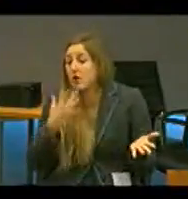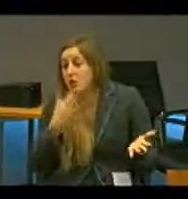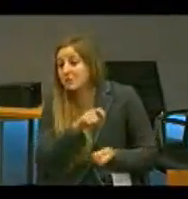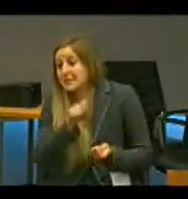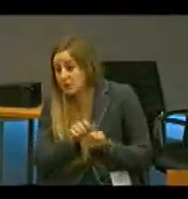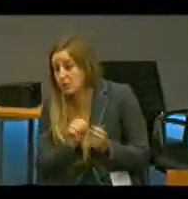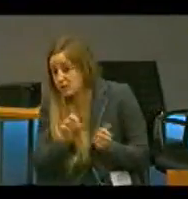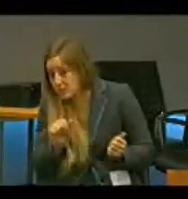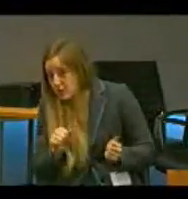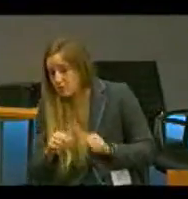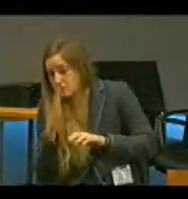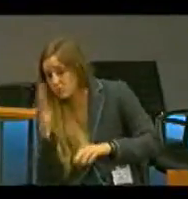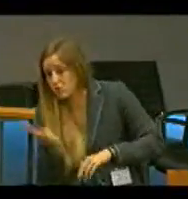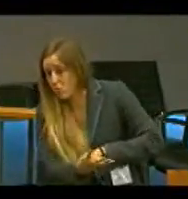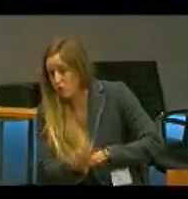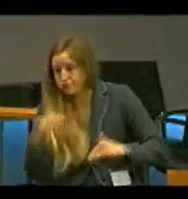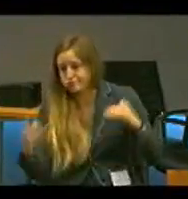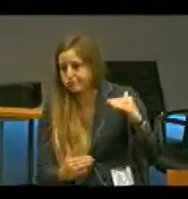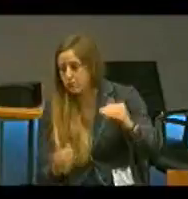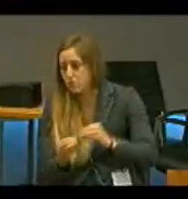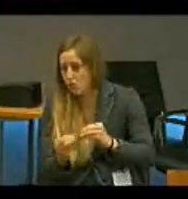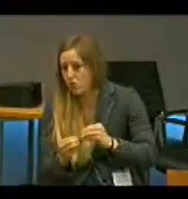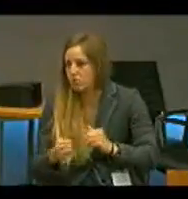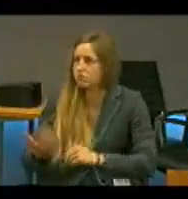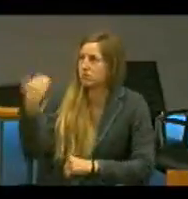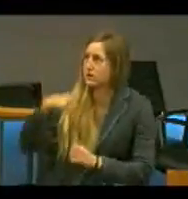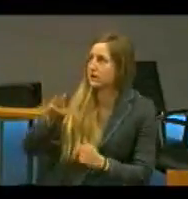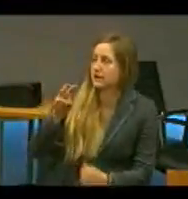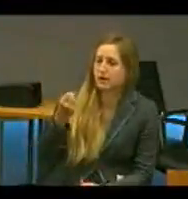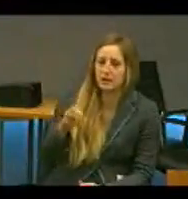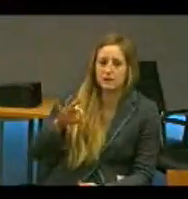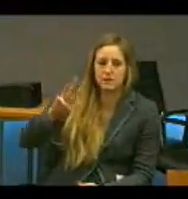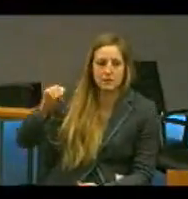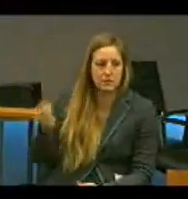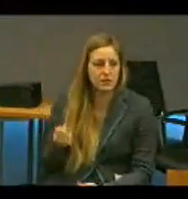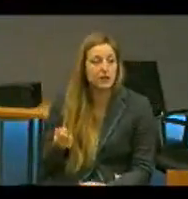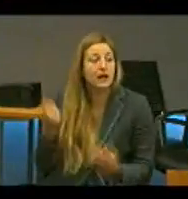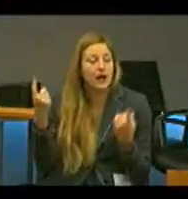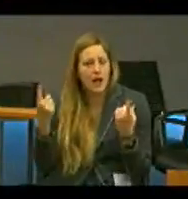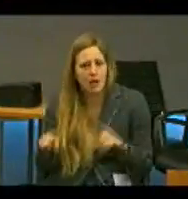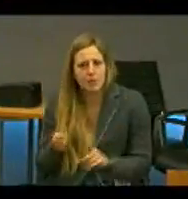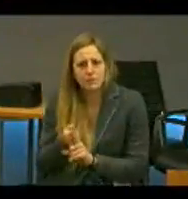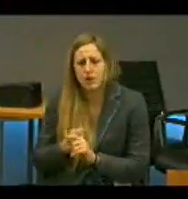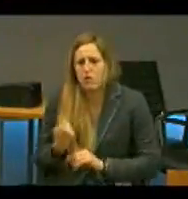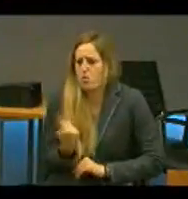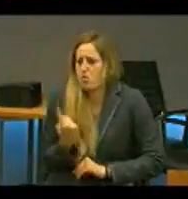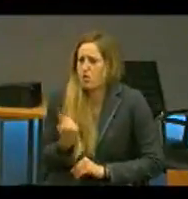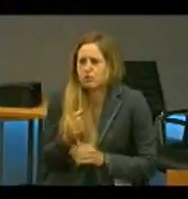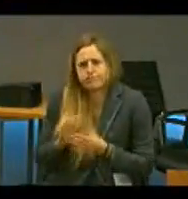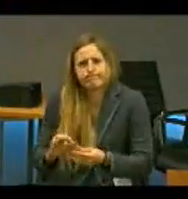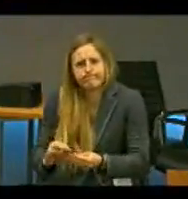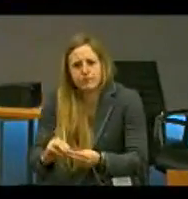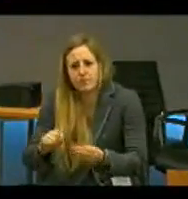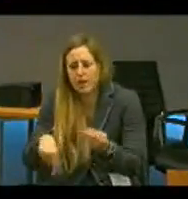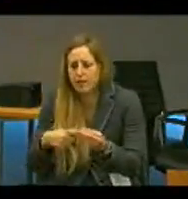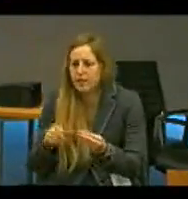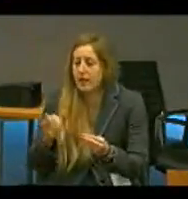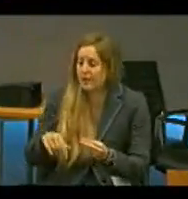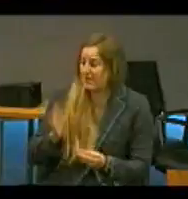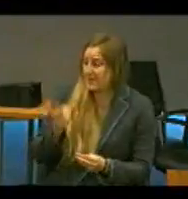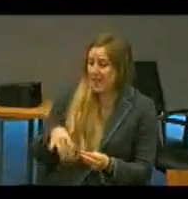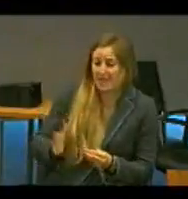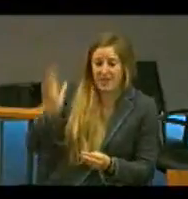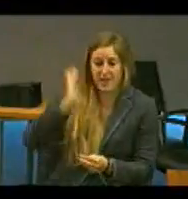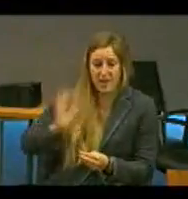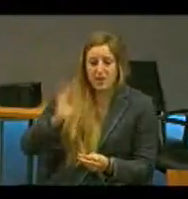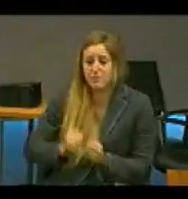And for his time, found himself in a no man's land when the issues of race and the issues of disability were so historically disconnected.